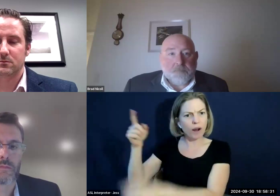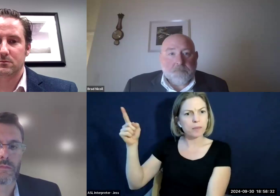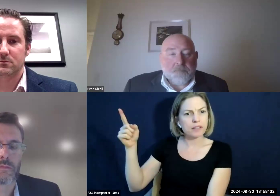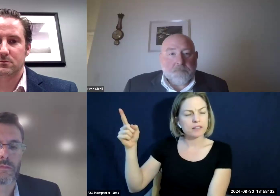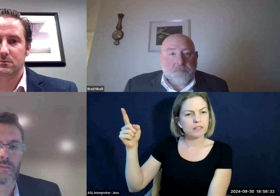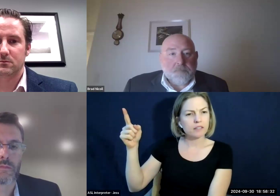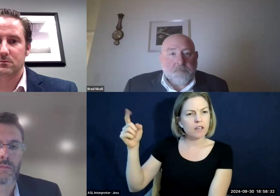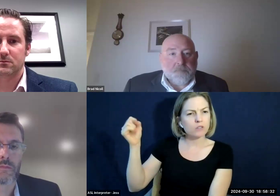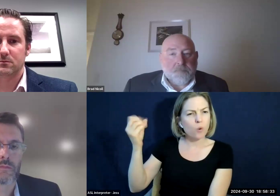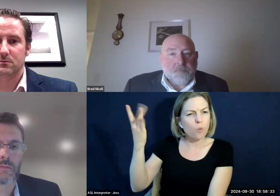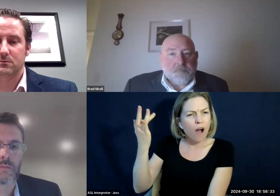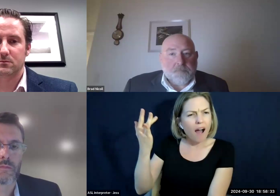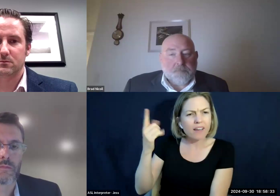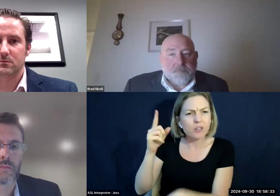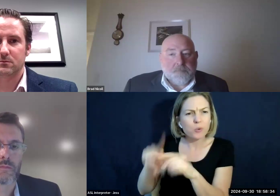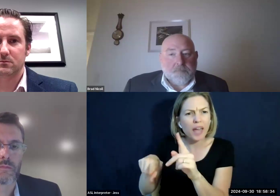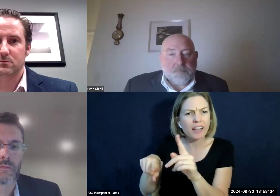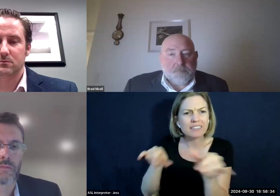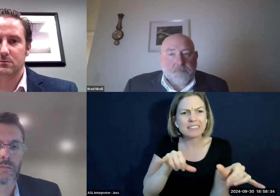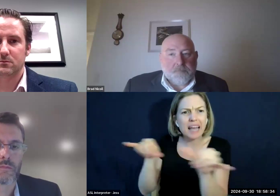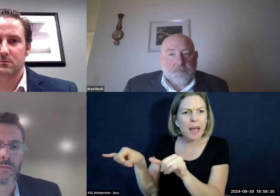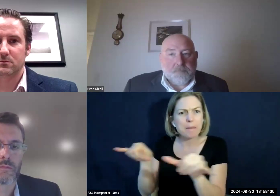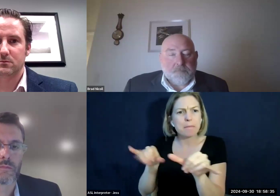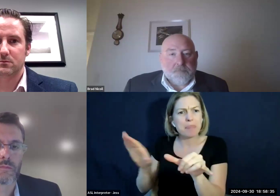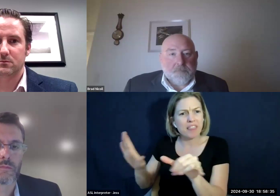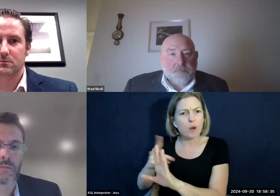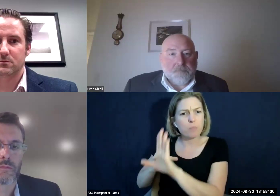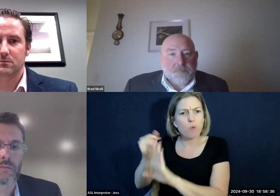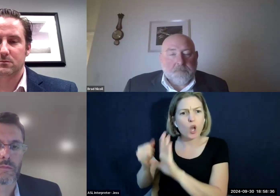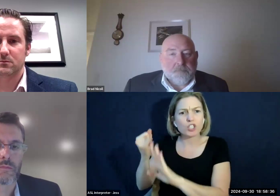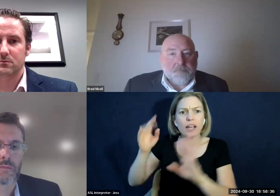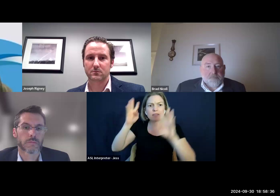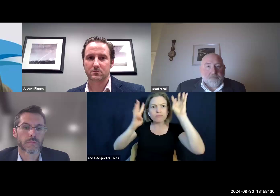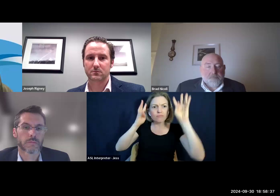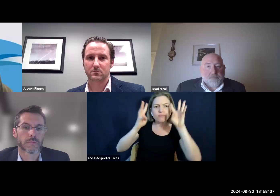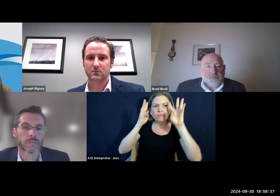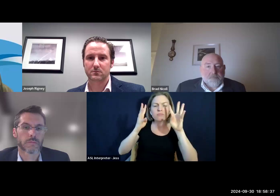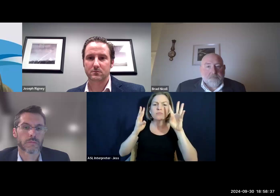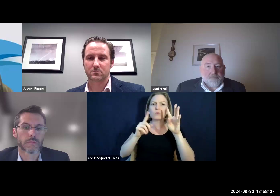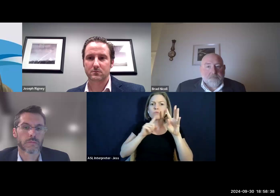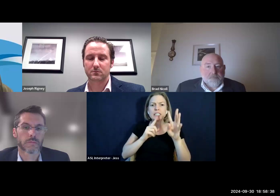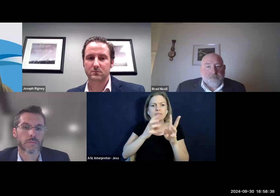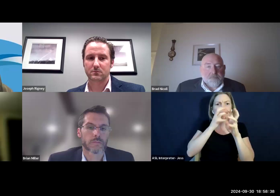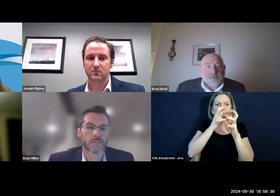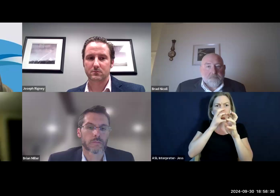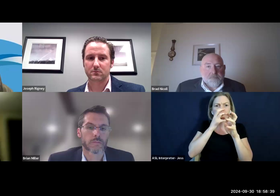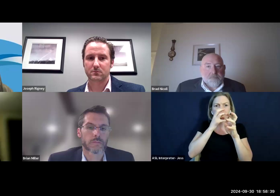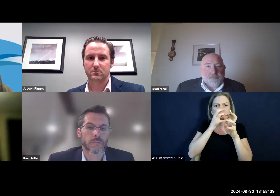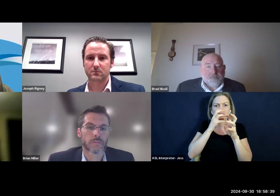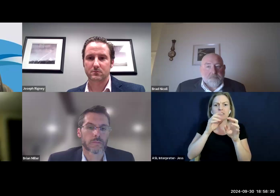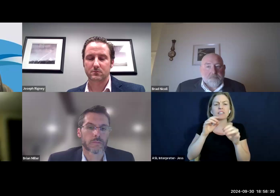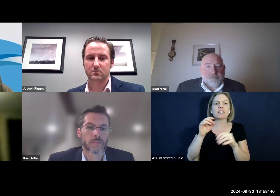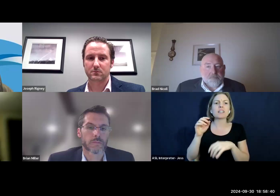to know, why can't you be as creative in your construction methods as the current property owner, IQHQ,